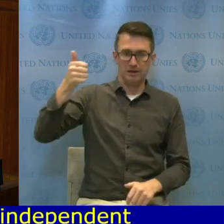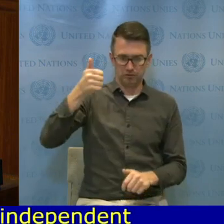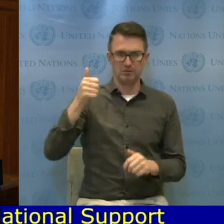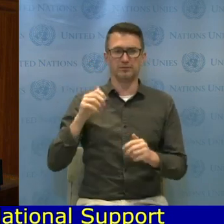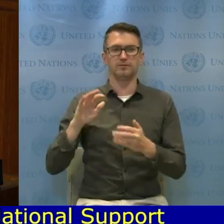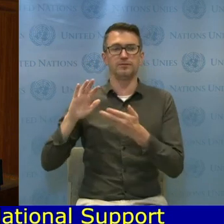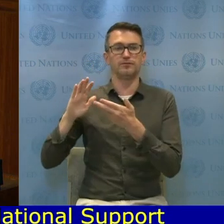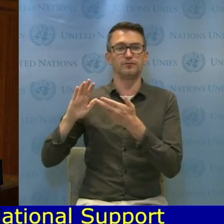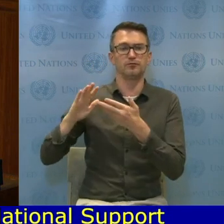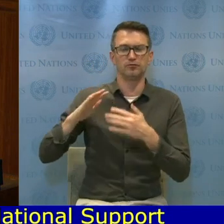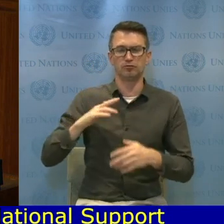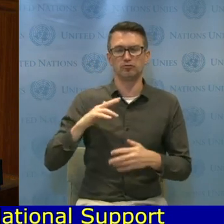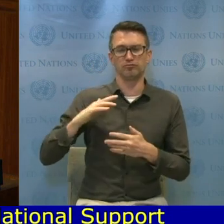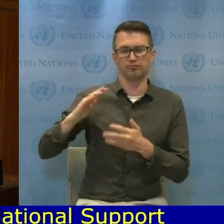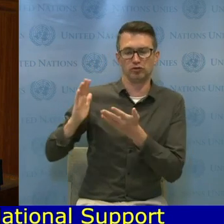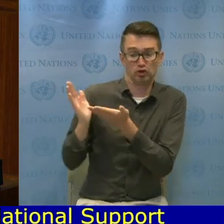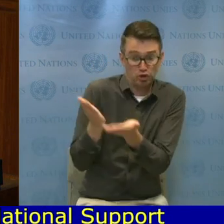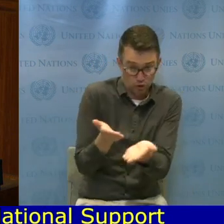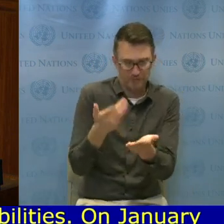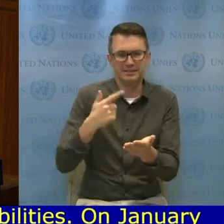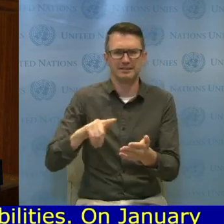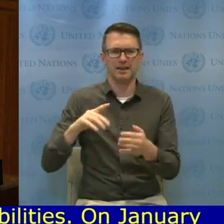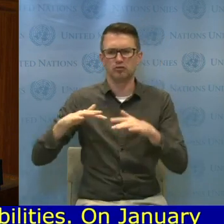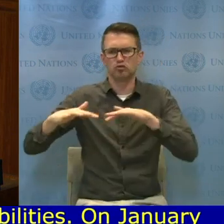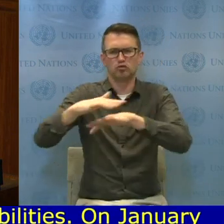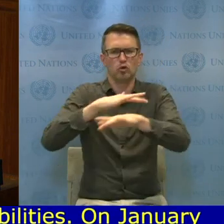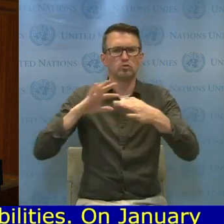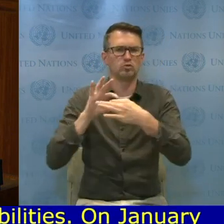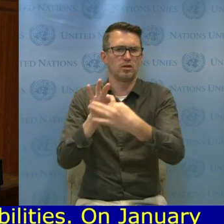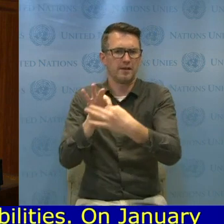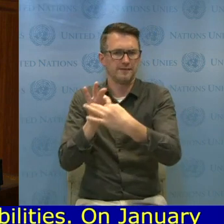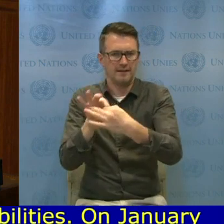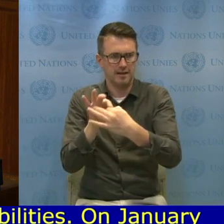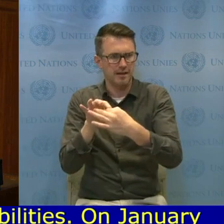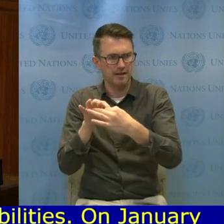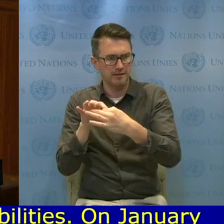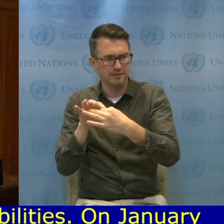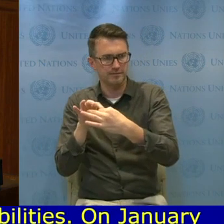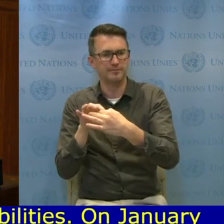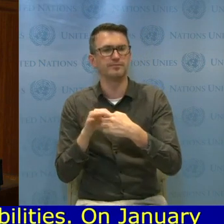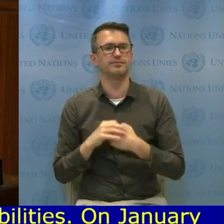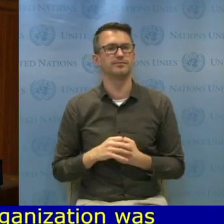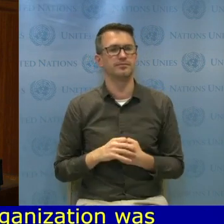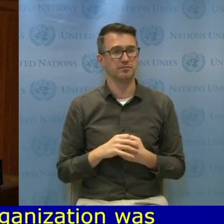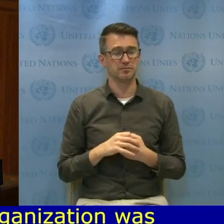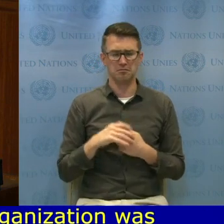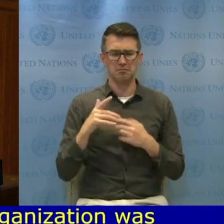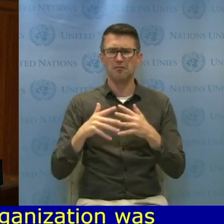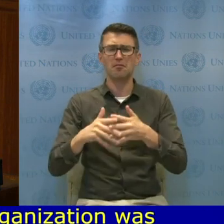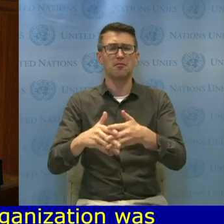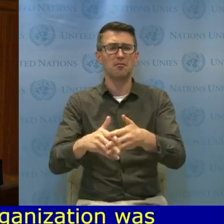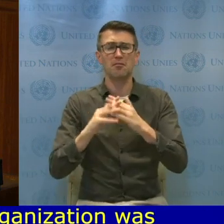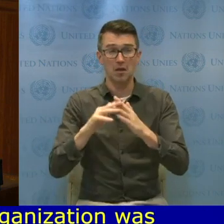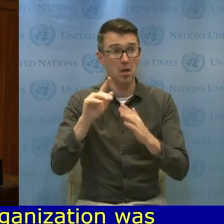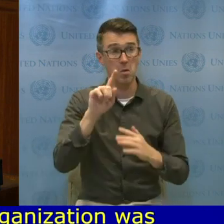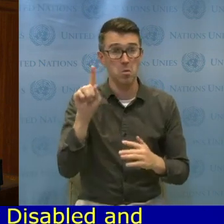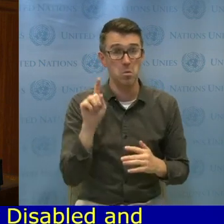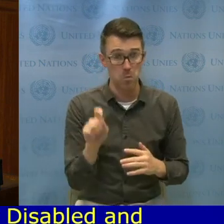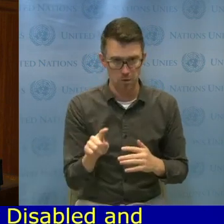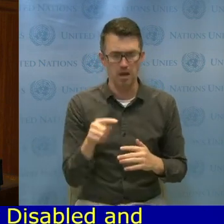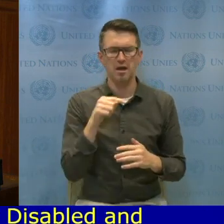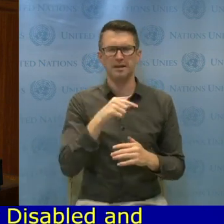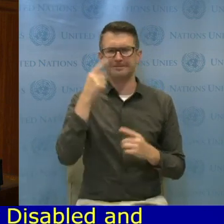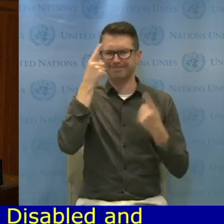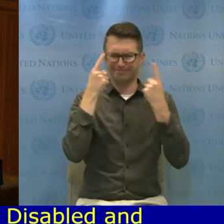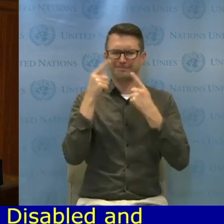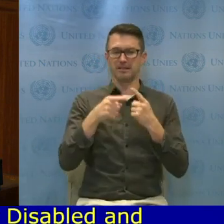Ministry for Disabled and Martyred Affairs in order to provide better and exclusive services for persons with disabilities. The Afghan government has